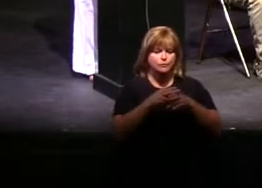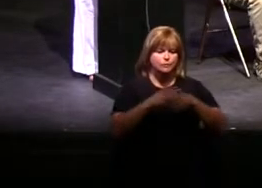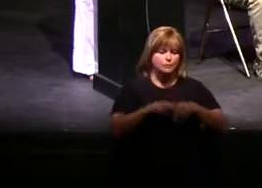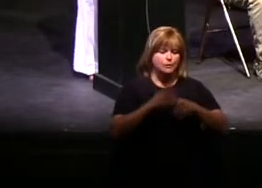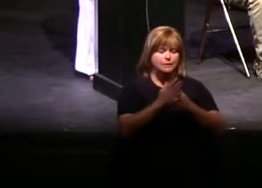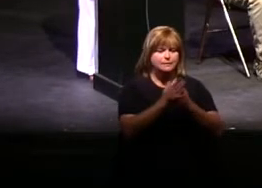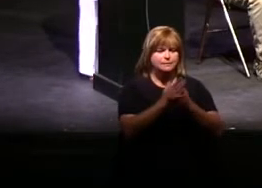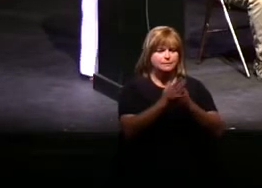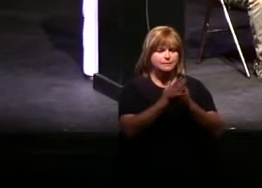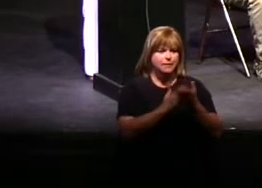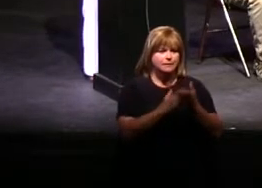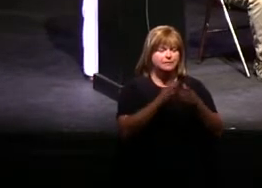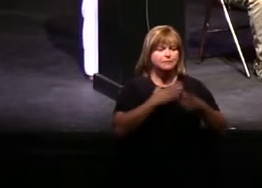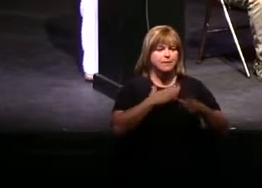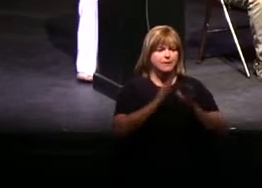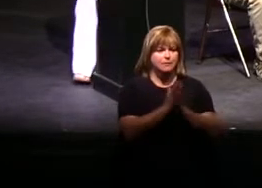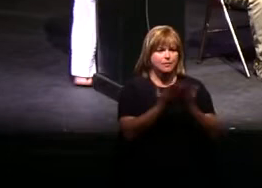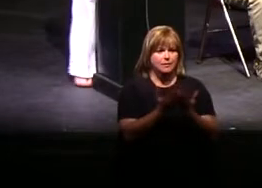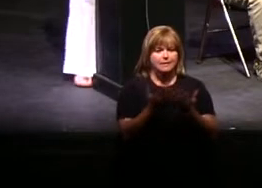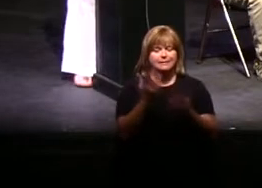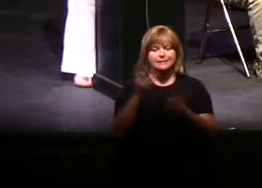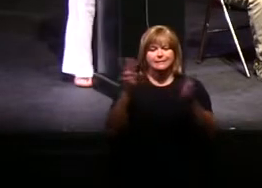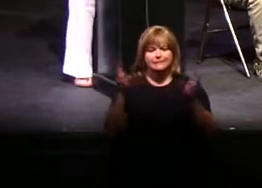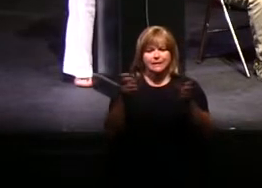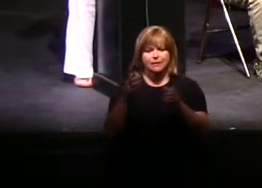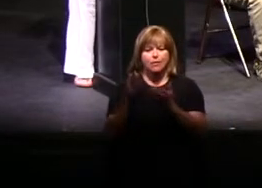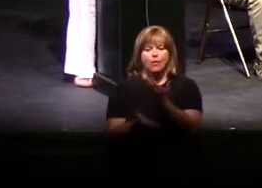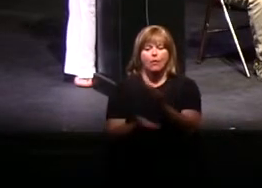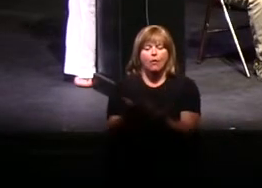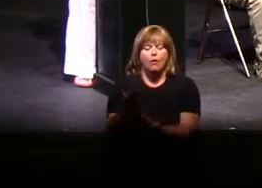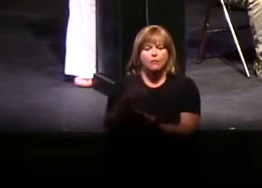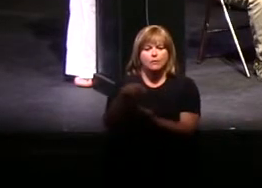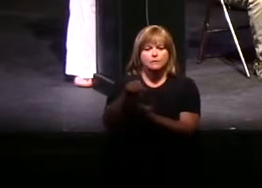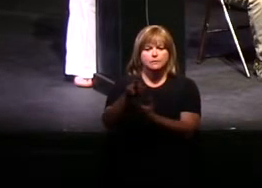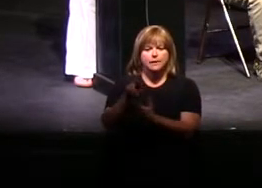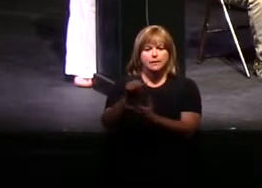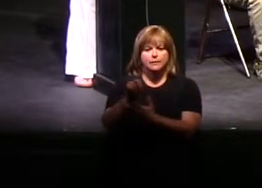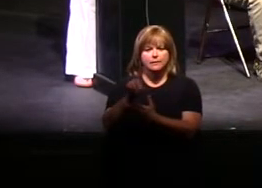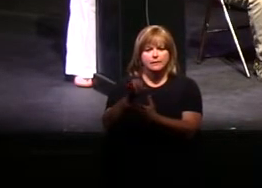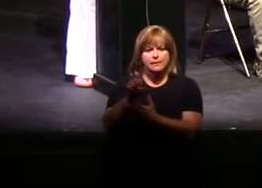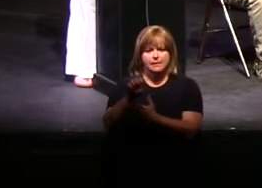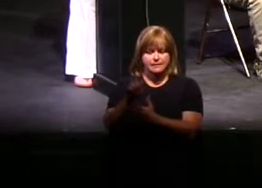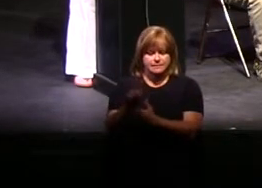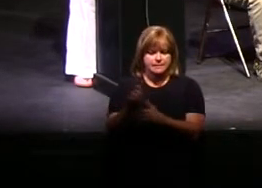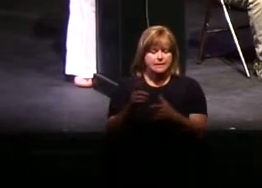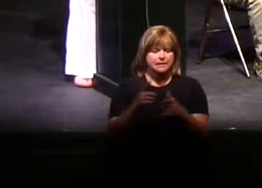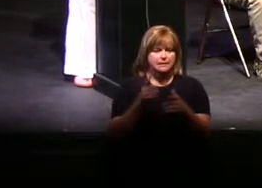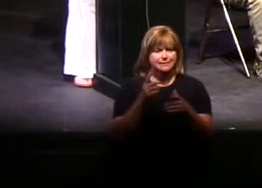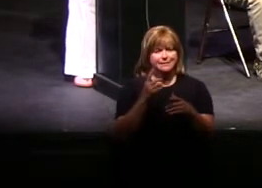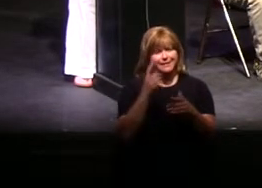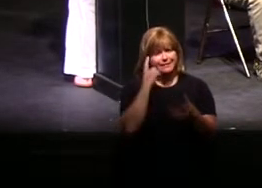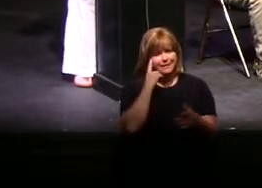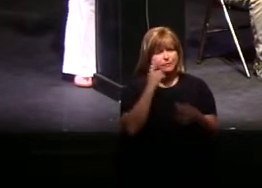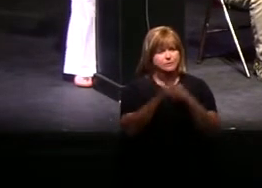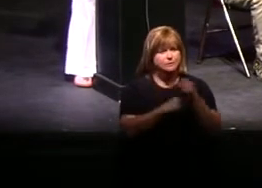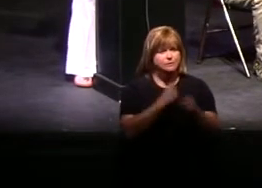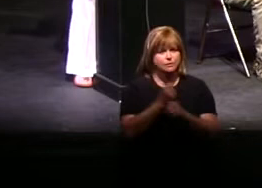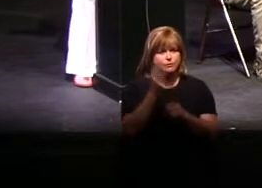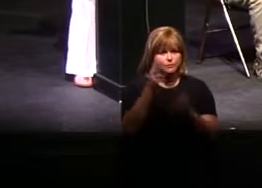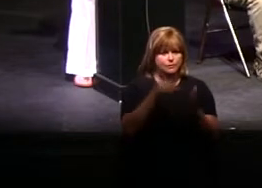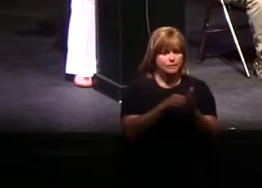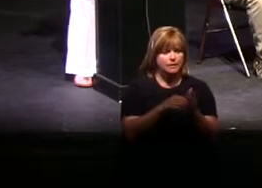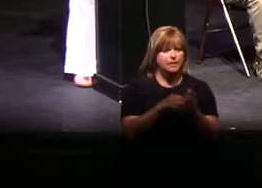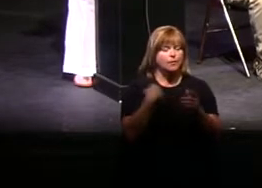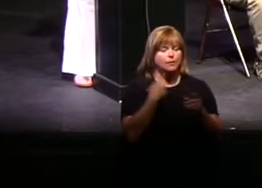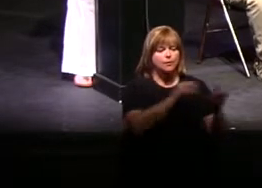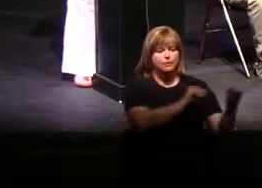essay titled Almost Paradise. And it's about, in 2000, Bob and I moved our family from Lenore,